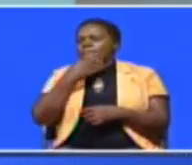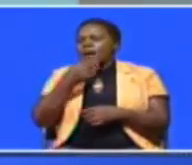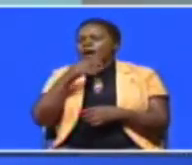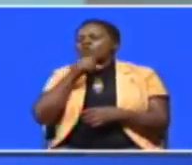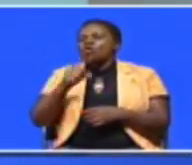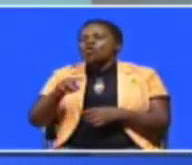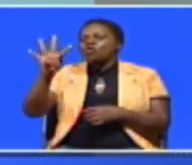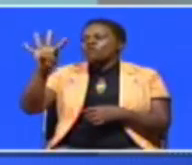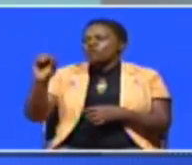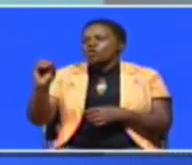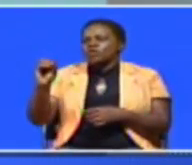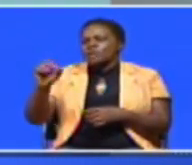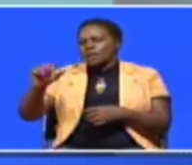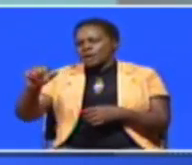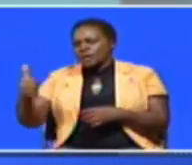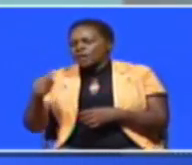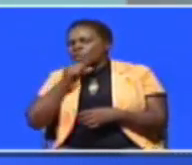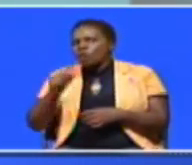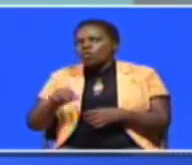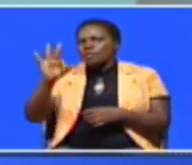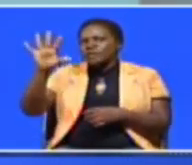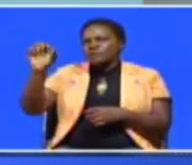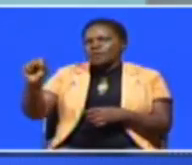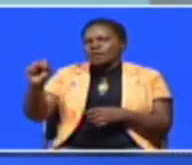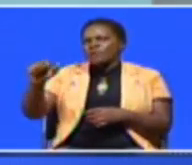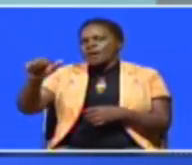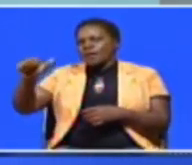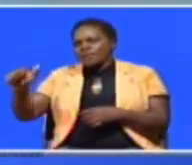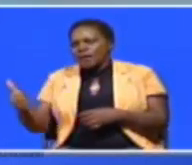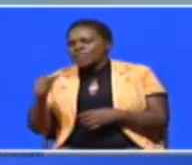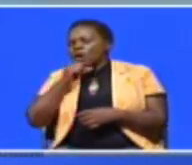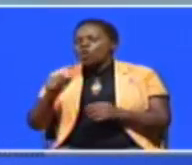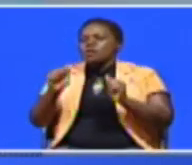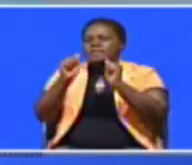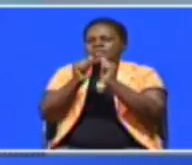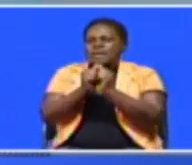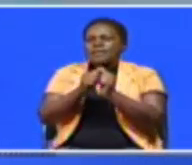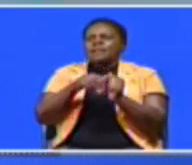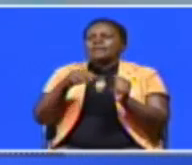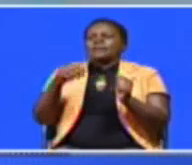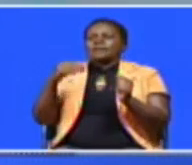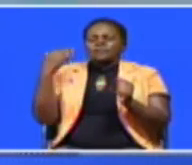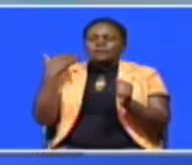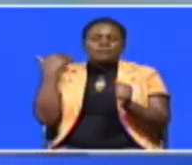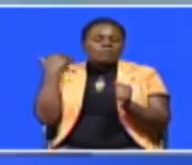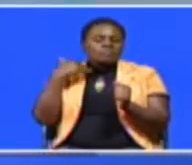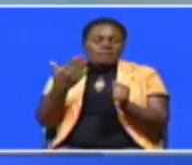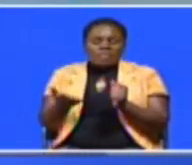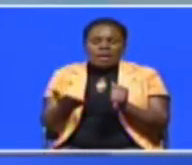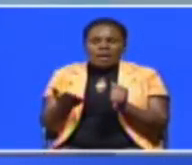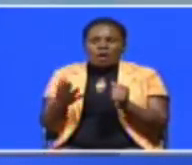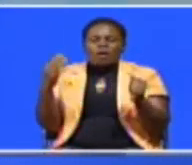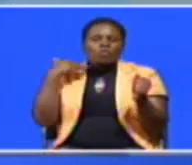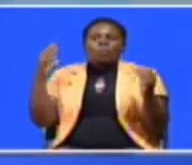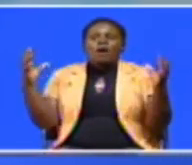aged 40, Elizabeth Cheng, aged 35, Gifton Ambani, aged 10, died at the scene of the attack, while the